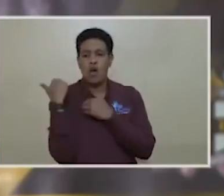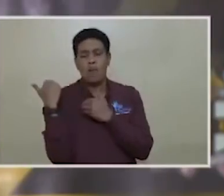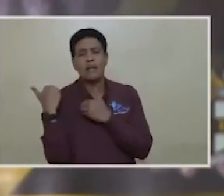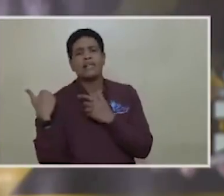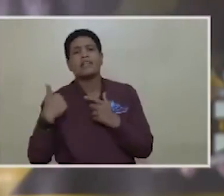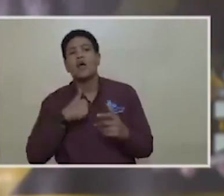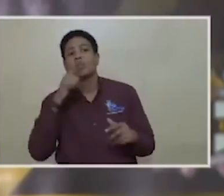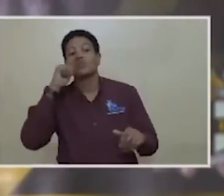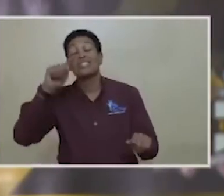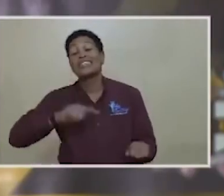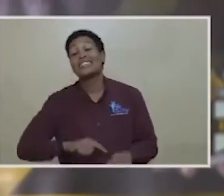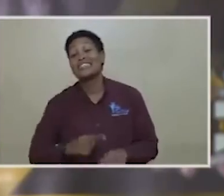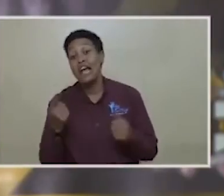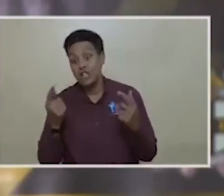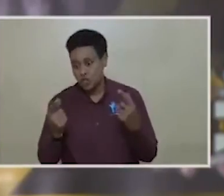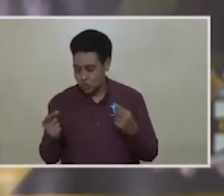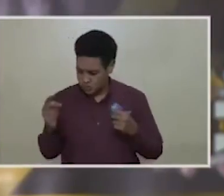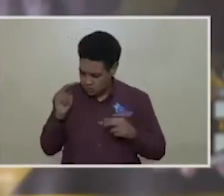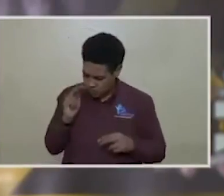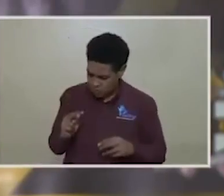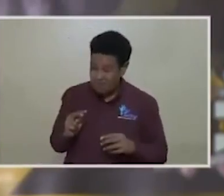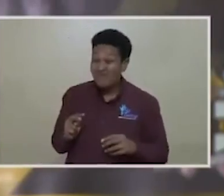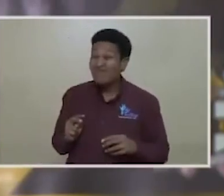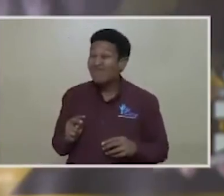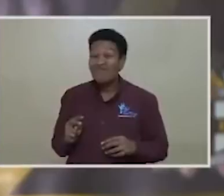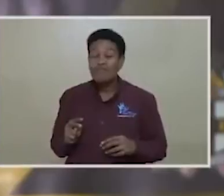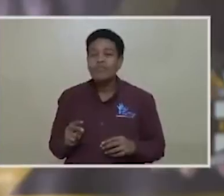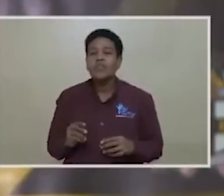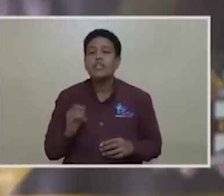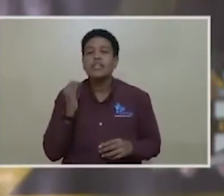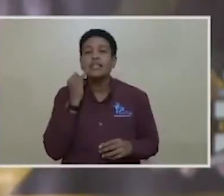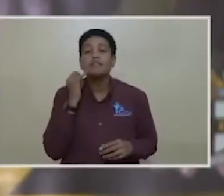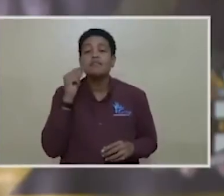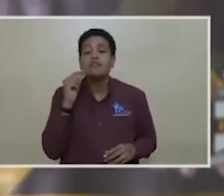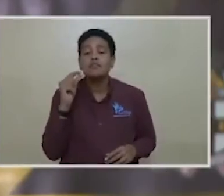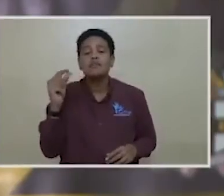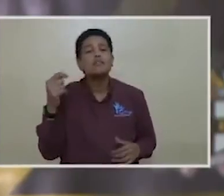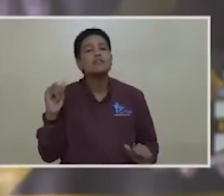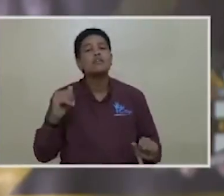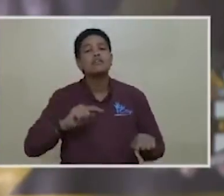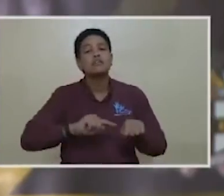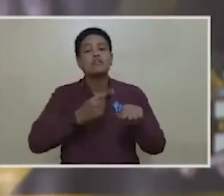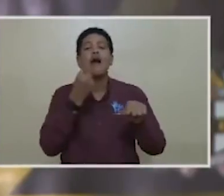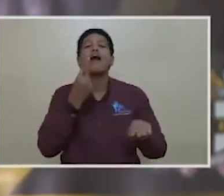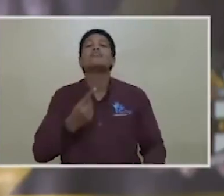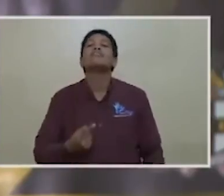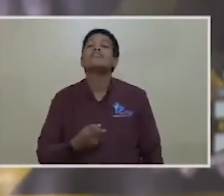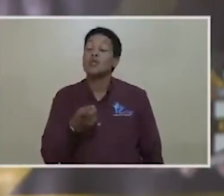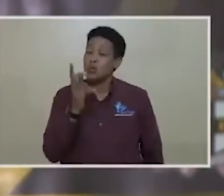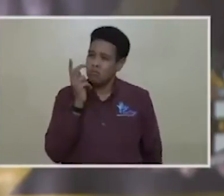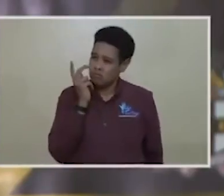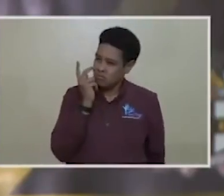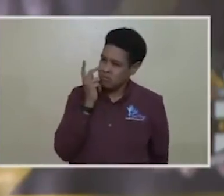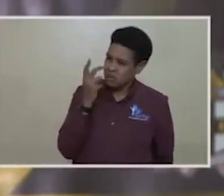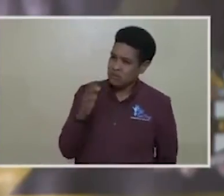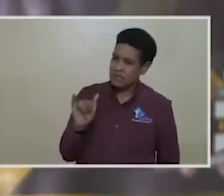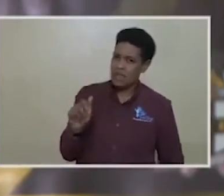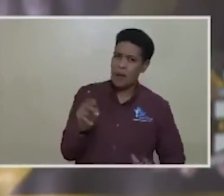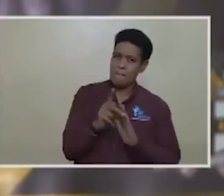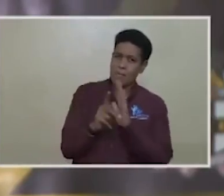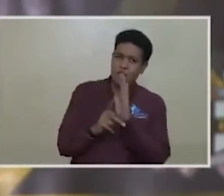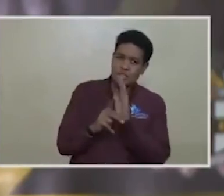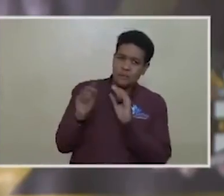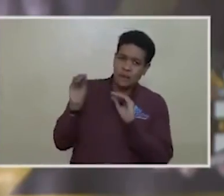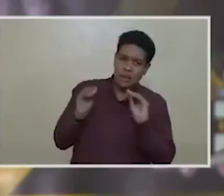are starting to do it, if even incrementally. And you would have seen that principle